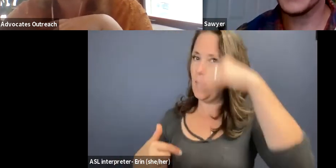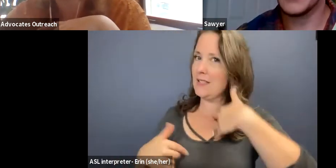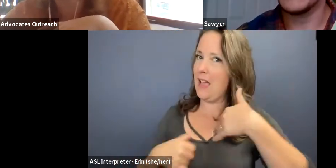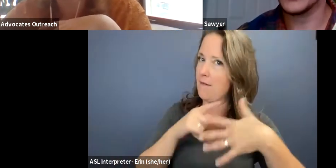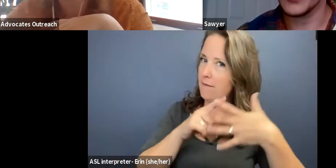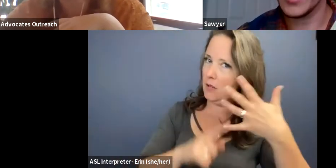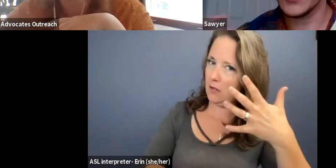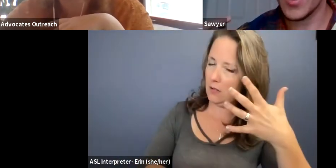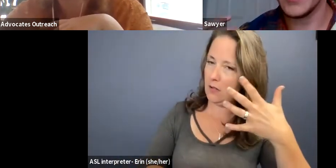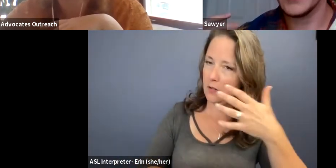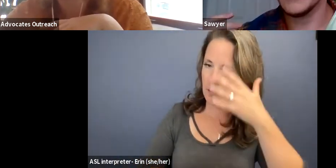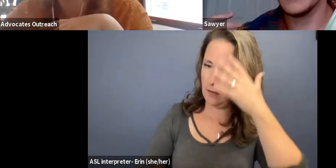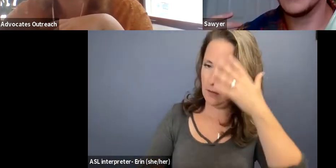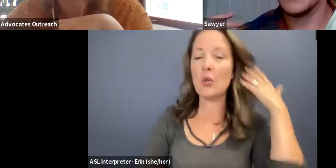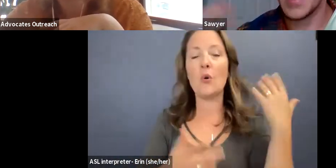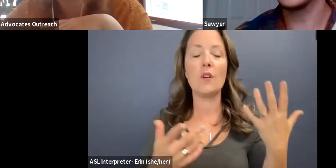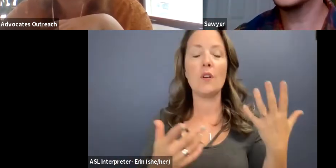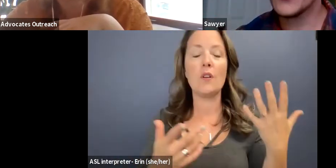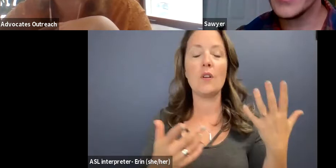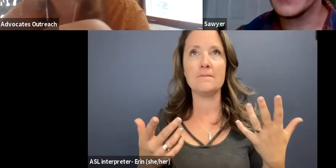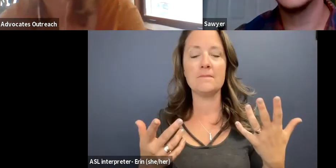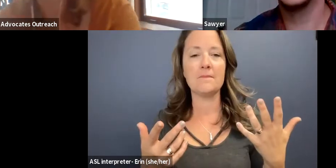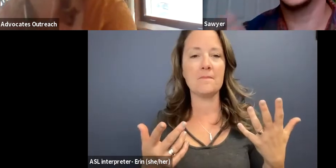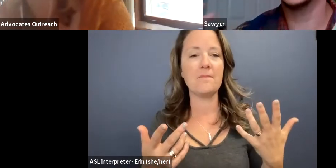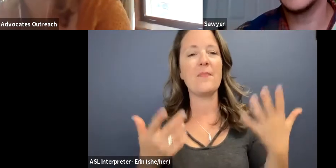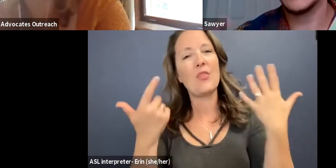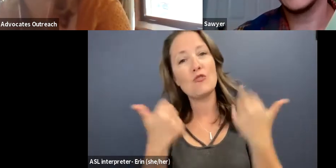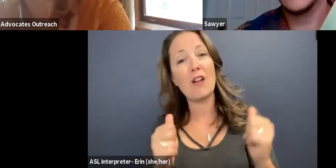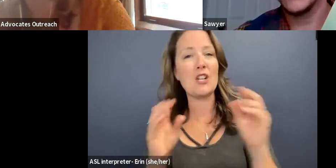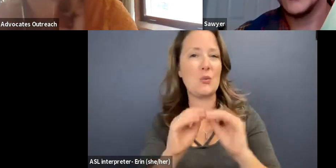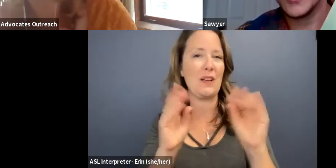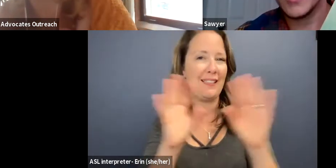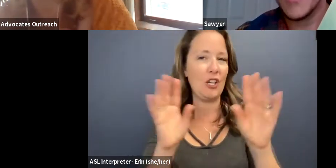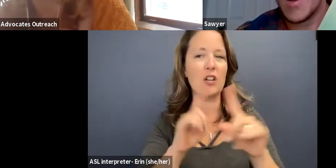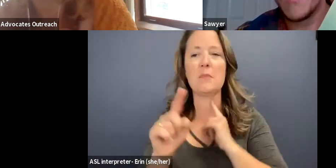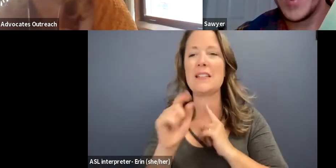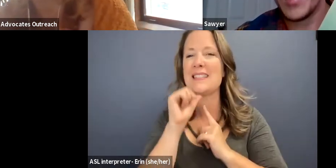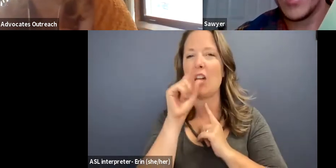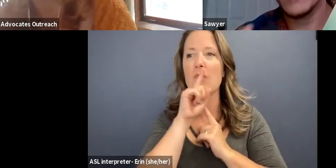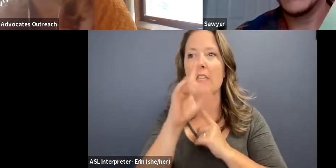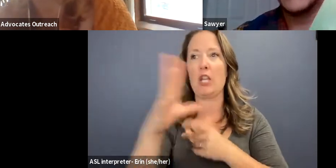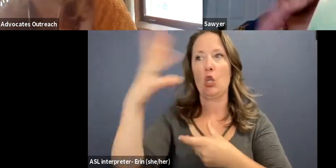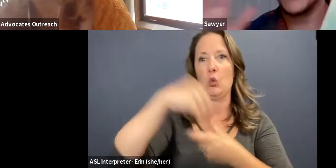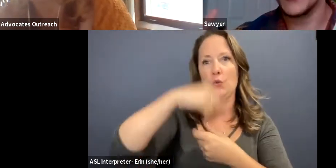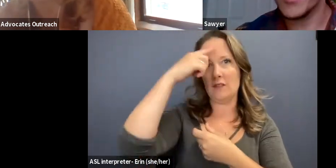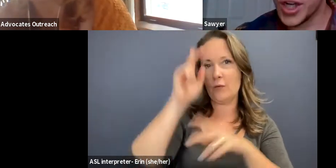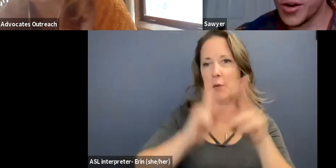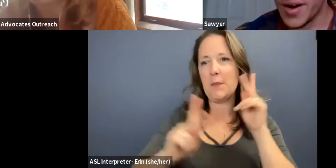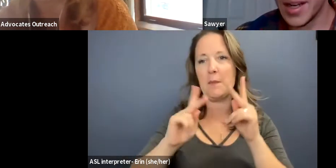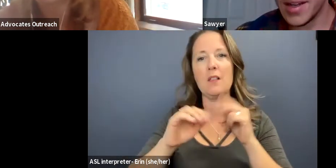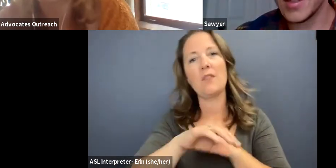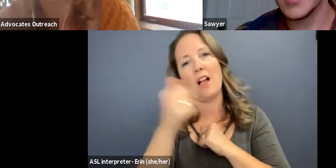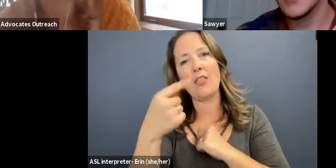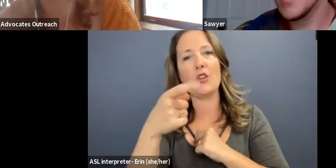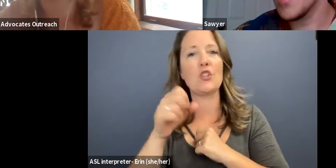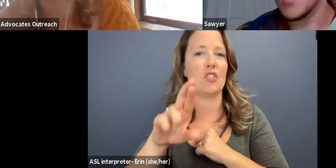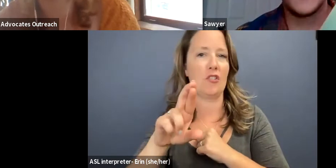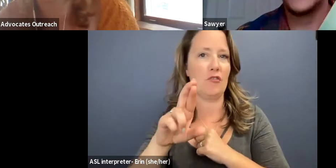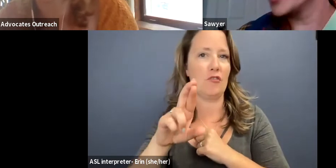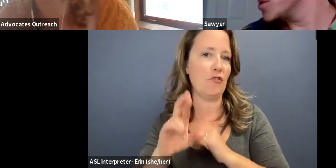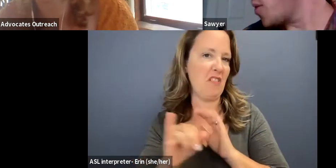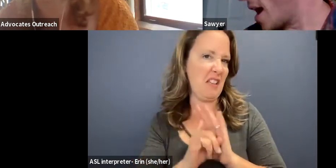okay. It can be easier to talk about some of this stuff when you're like doing something else, like doing the dishes, or especially as kids